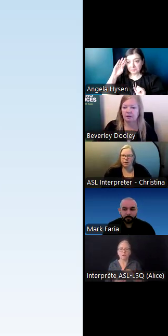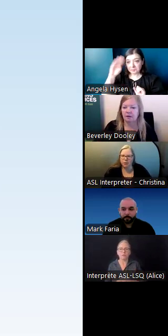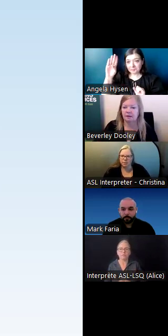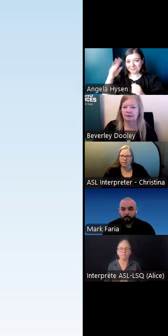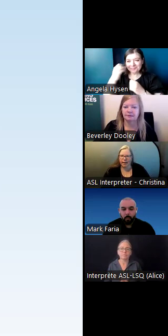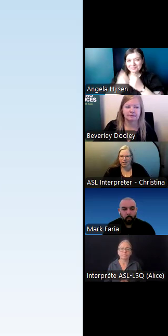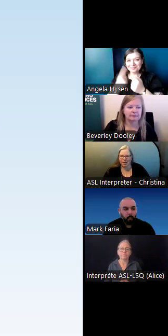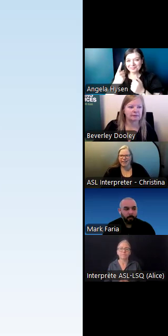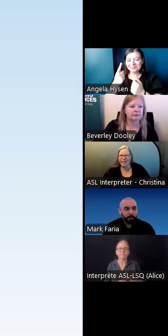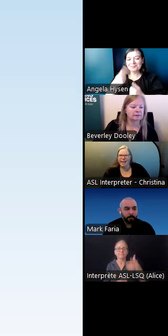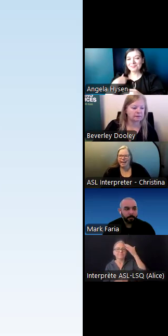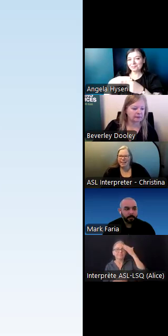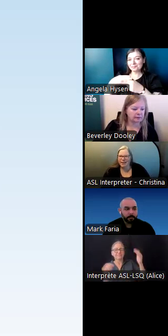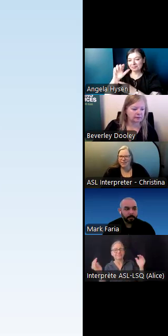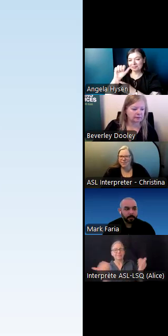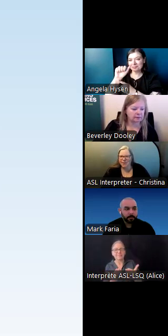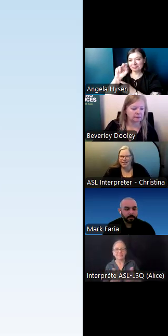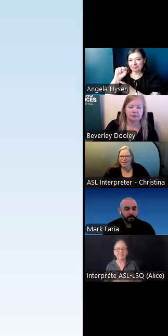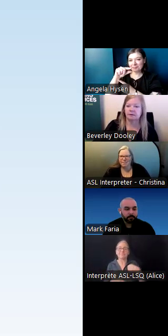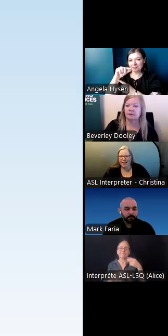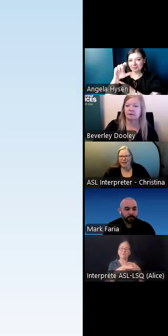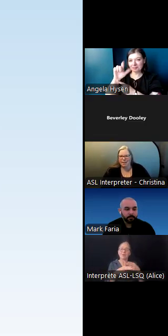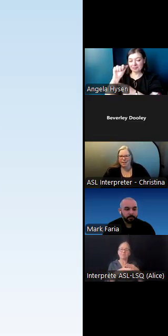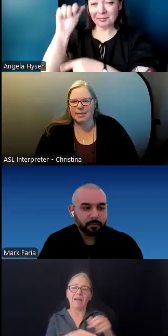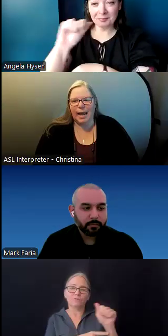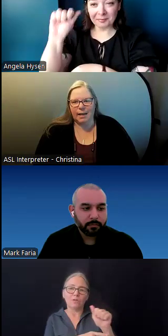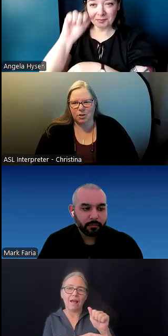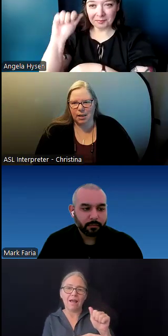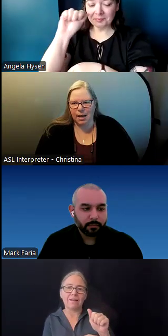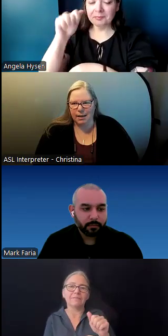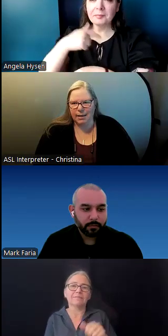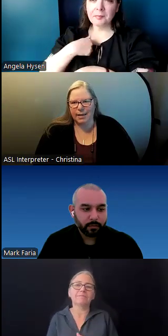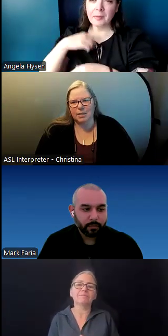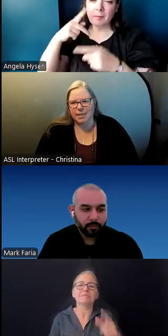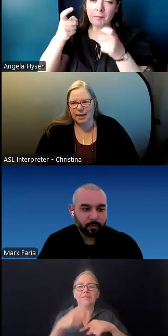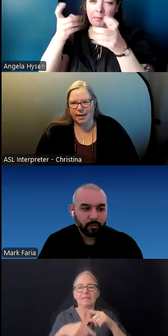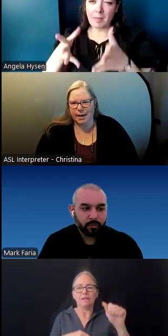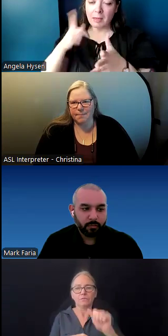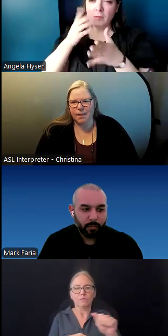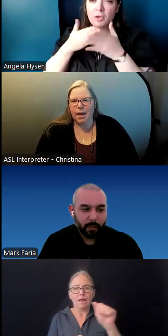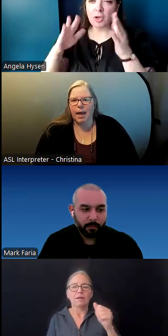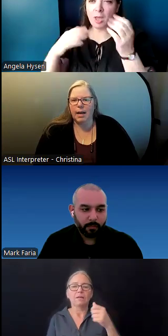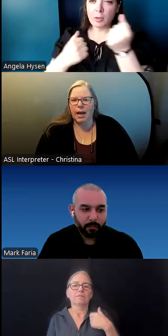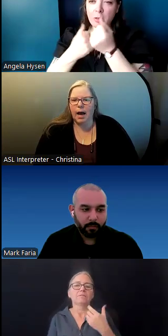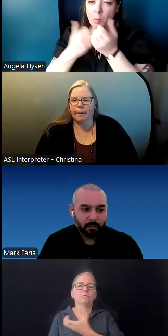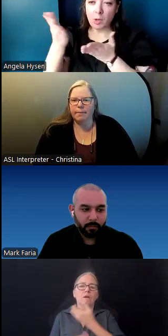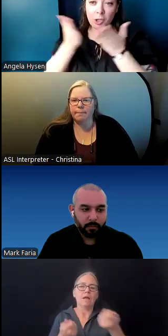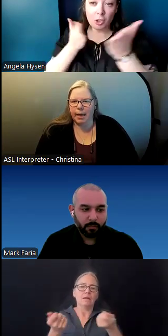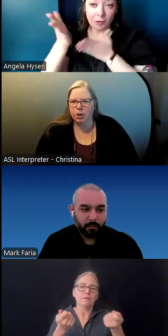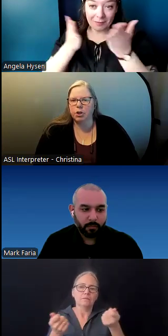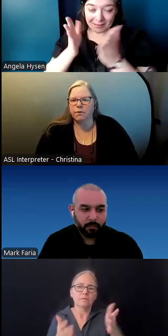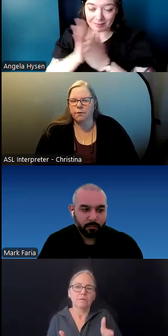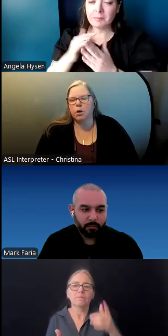it over to Angela. Hello, everyone. My name is Angela, and that's my sign name. And I am